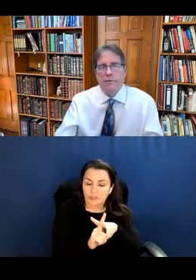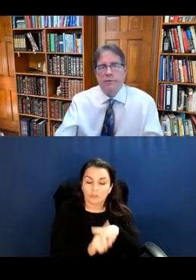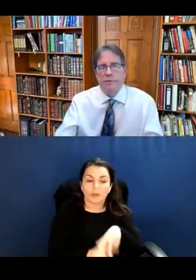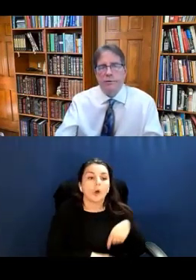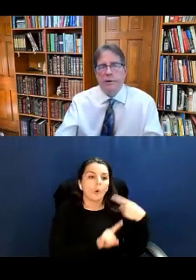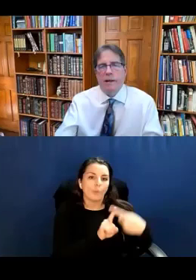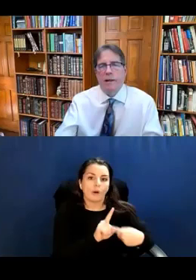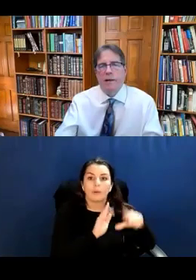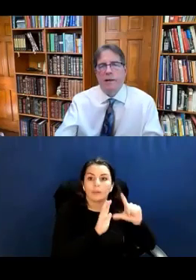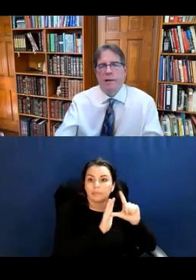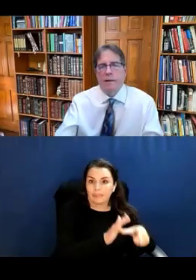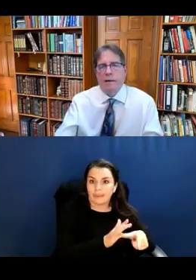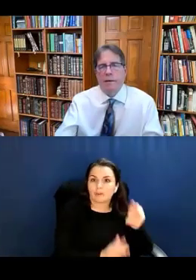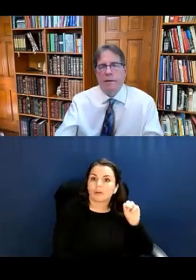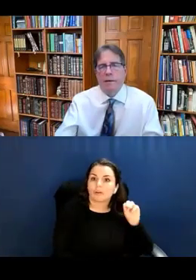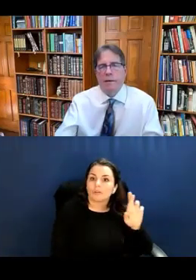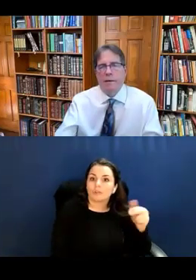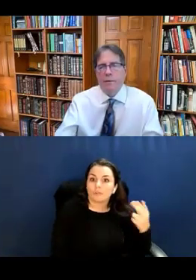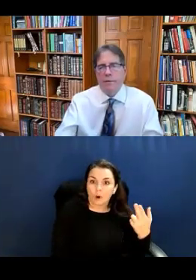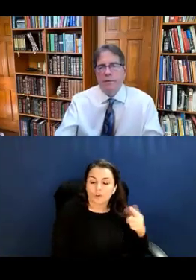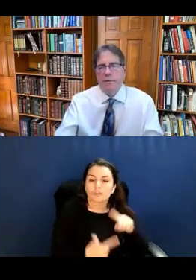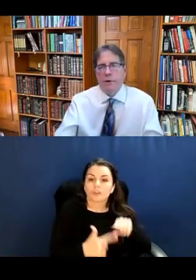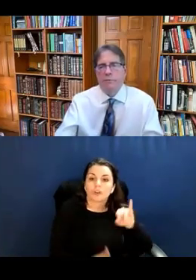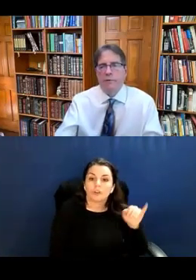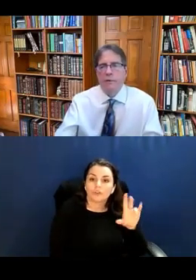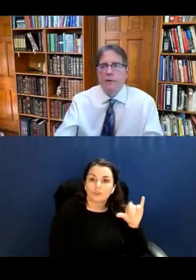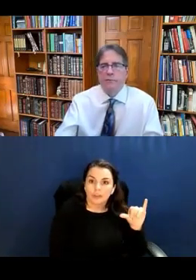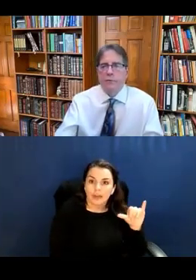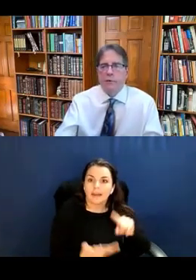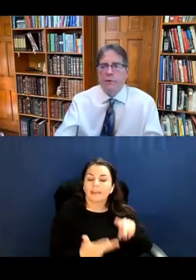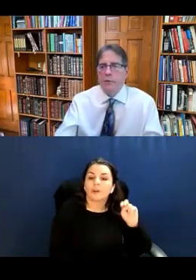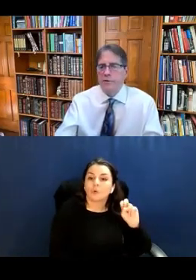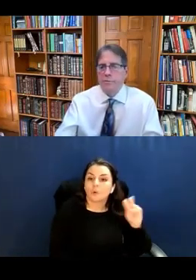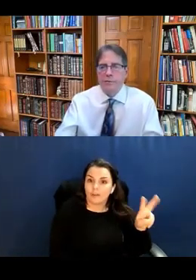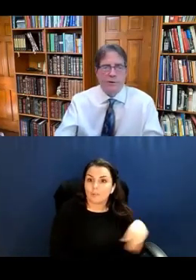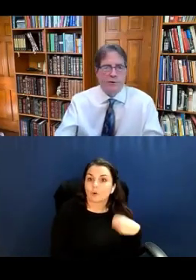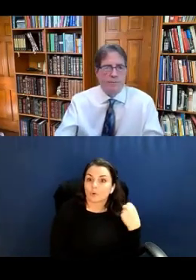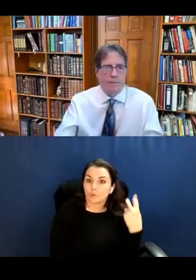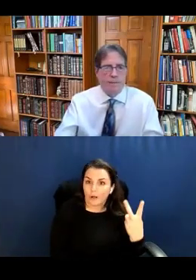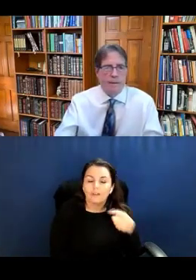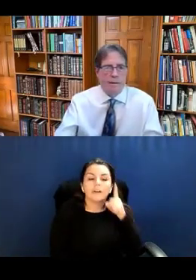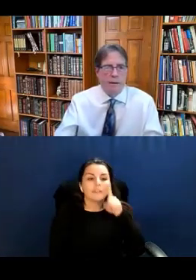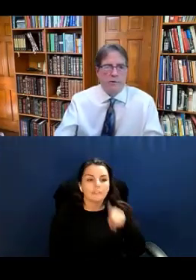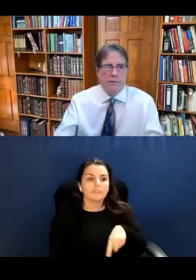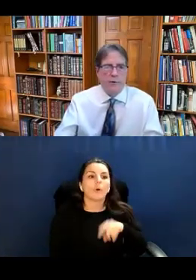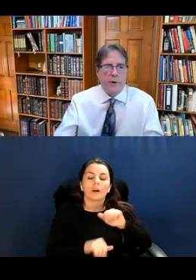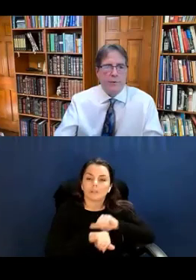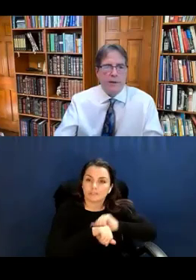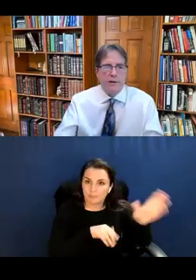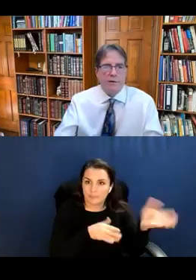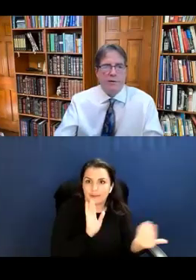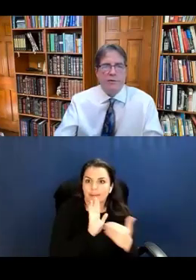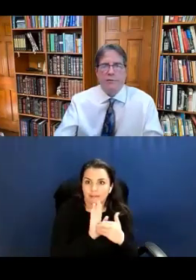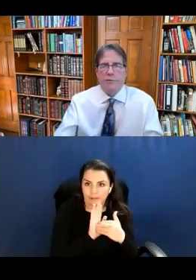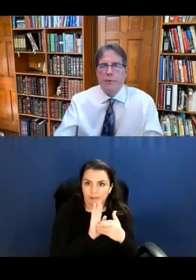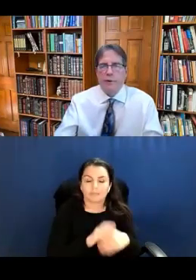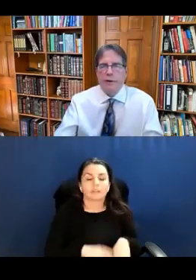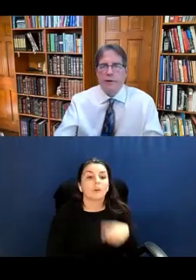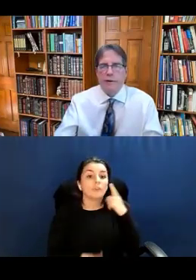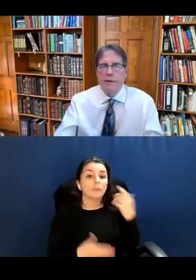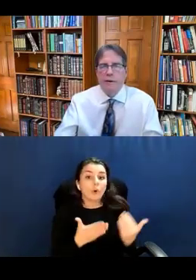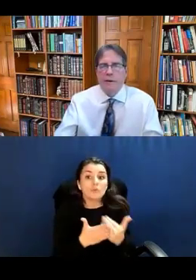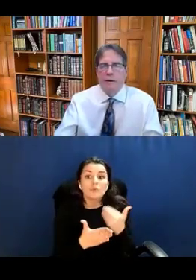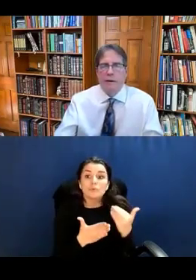March, July, and November 12th for resubmission. So for new applications, if you